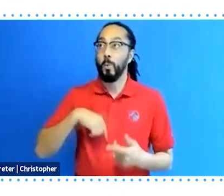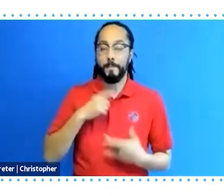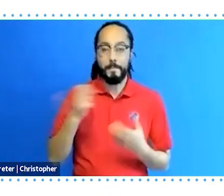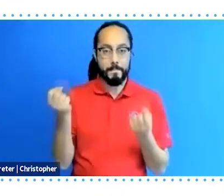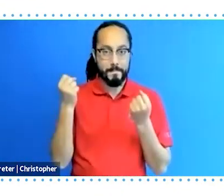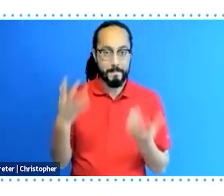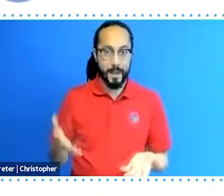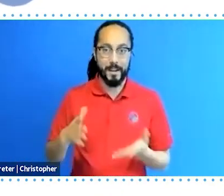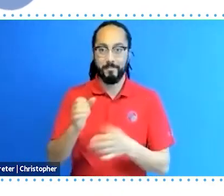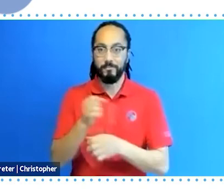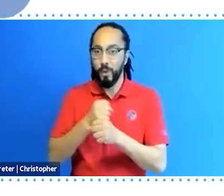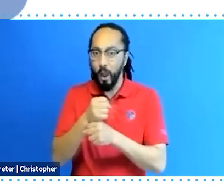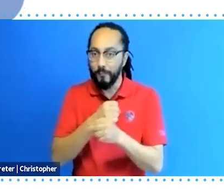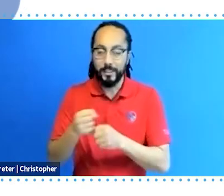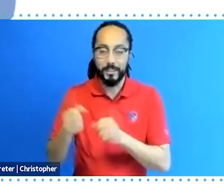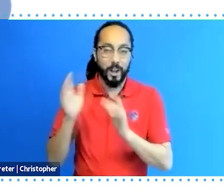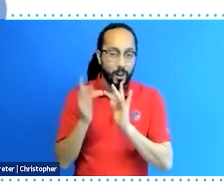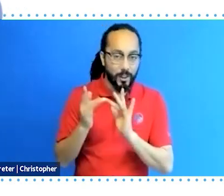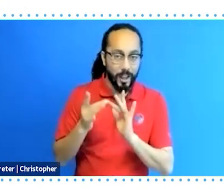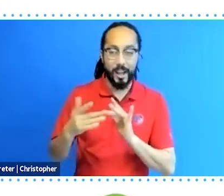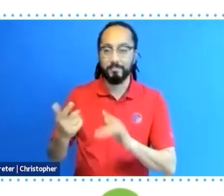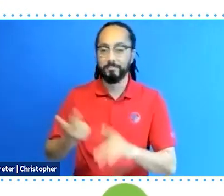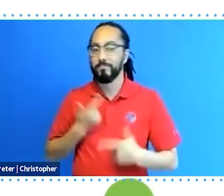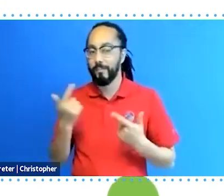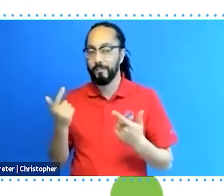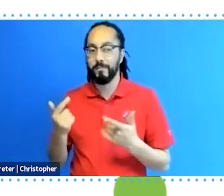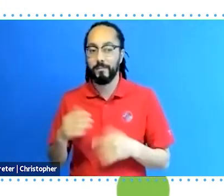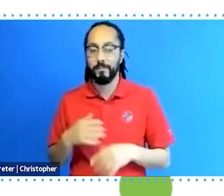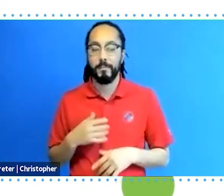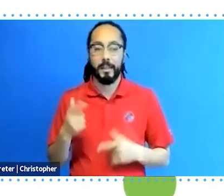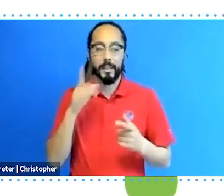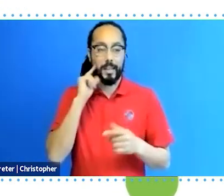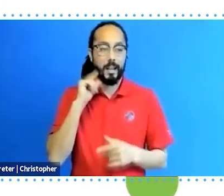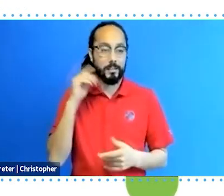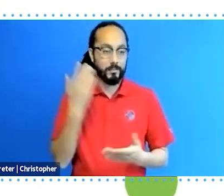before times, and now a cat's walking by. The